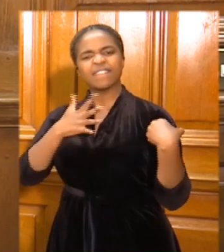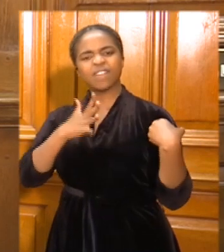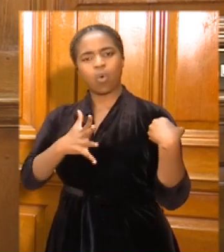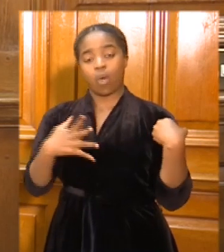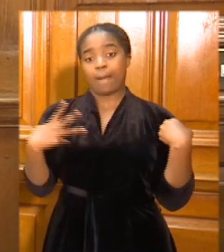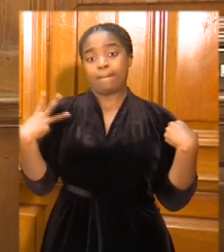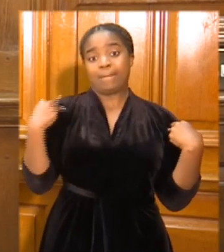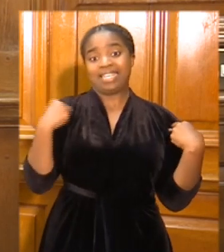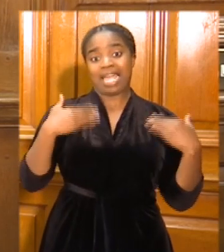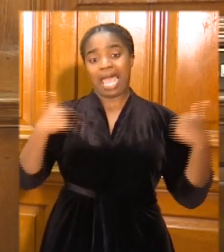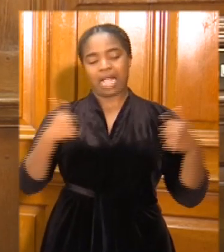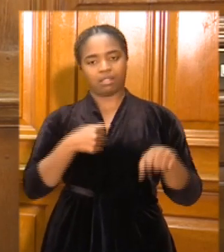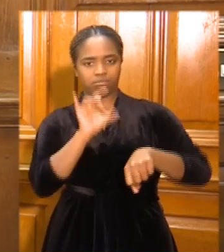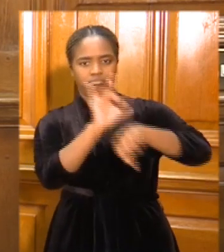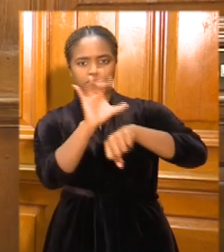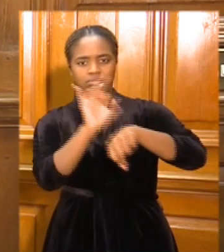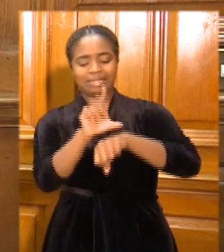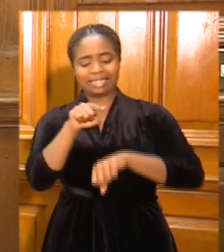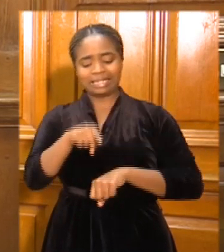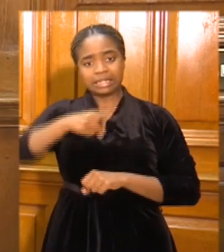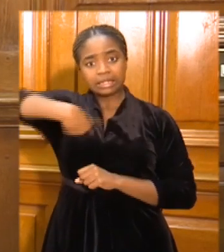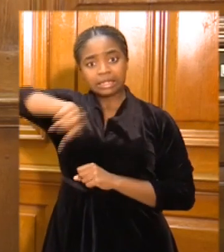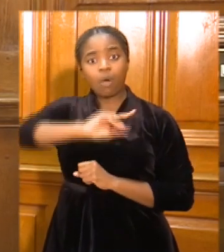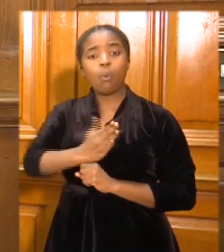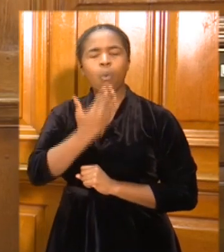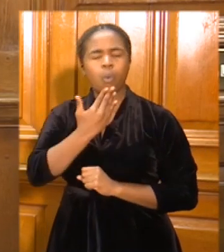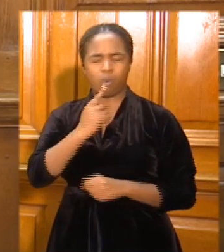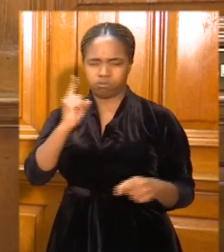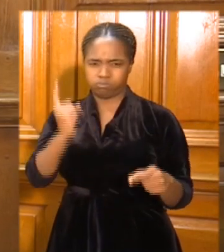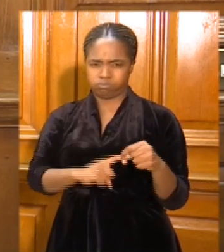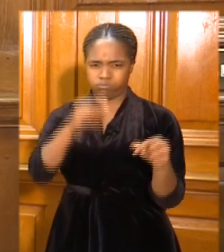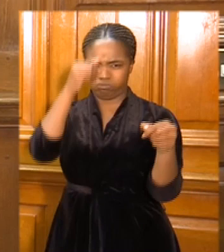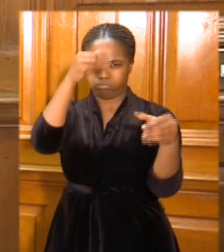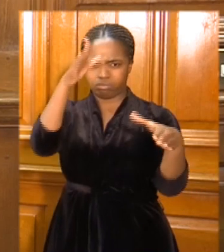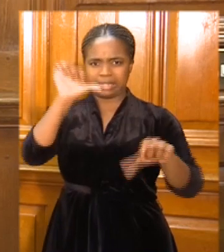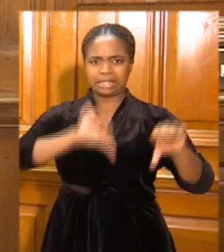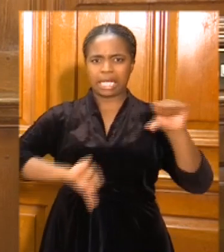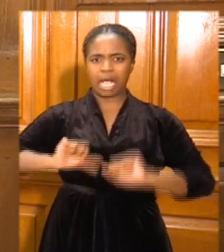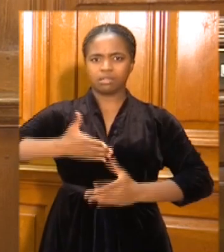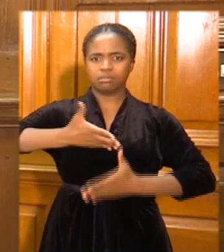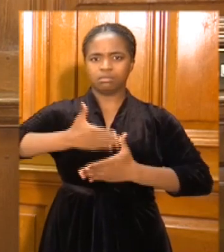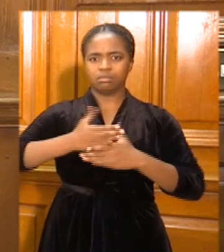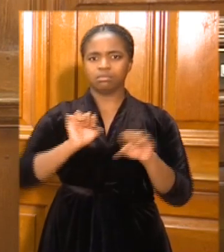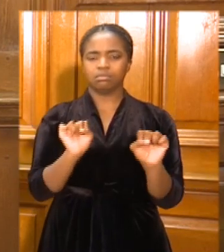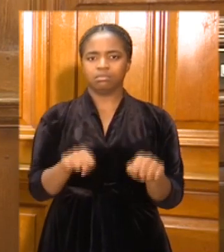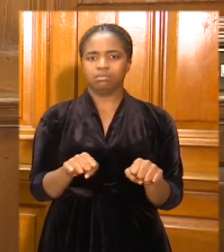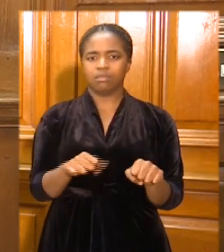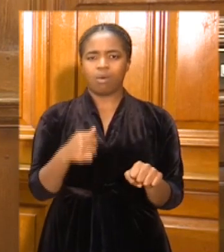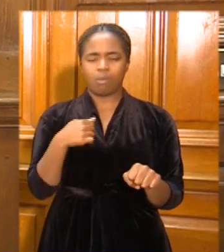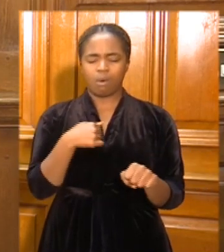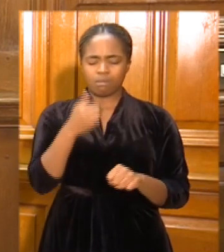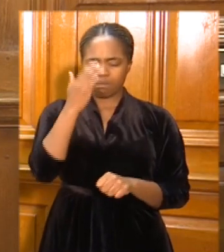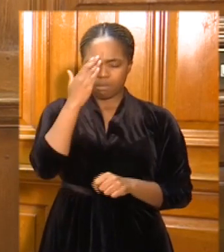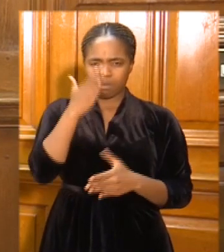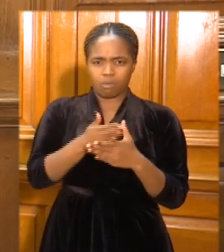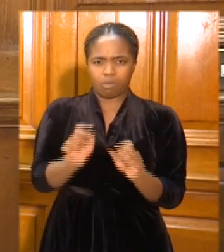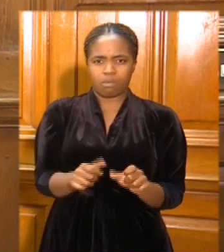a group of highly qualified, respected, and experienced scientists, clinicians,